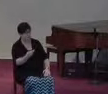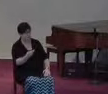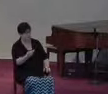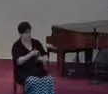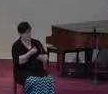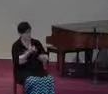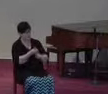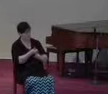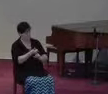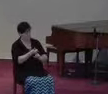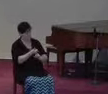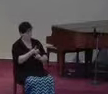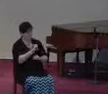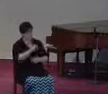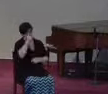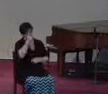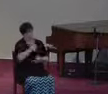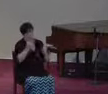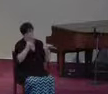For generations,